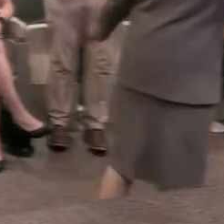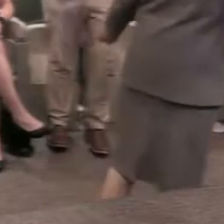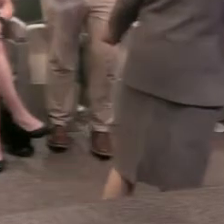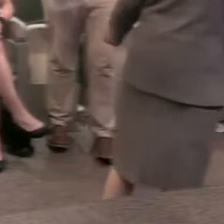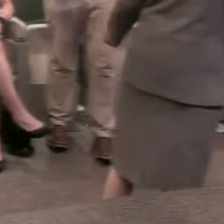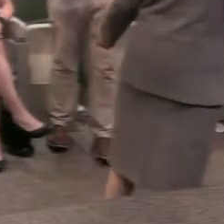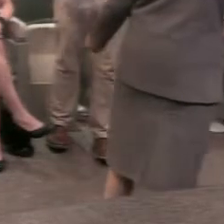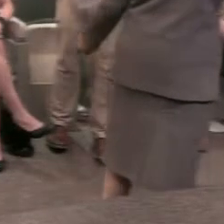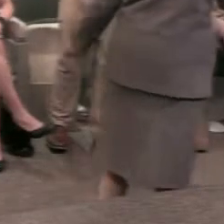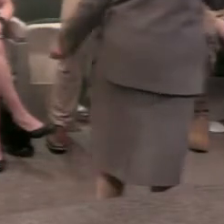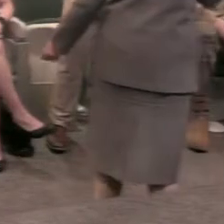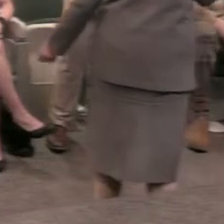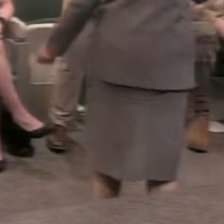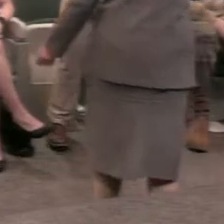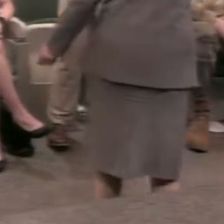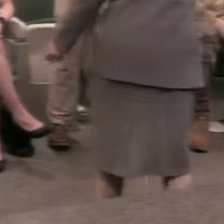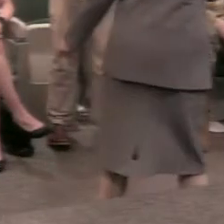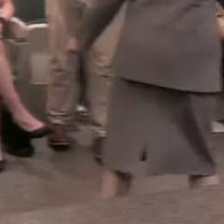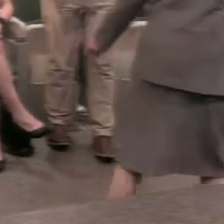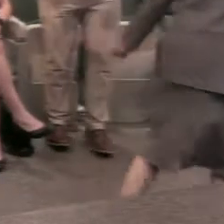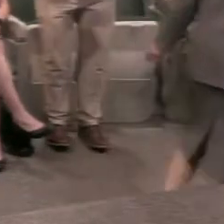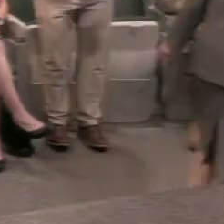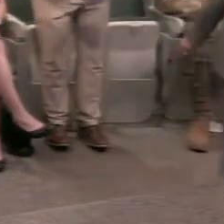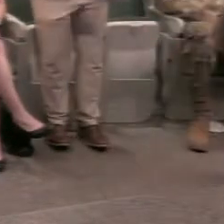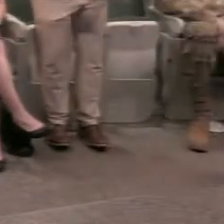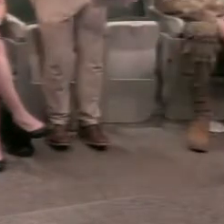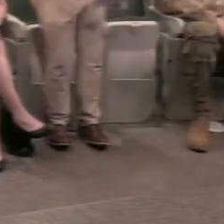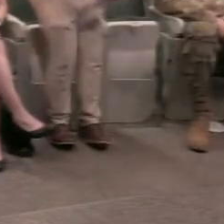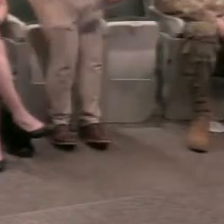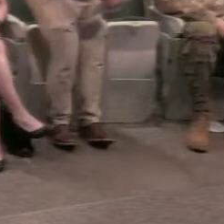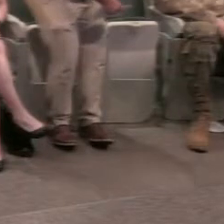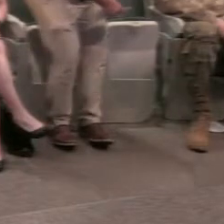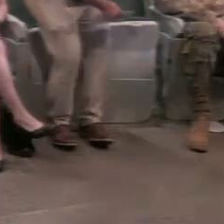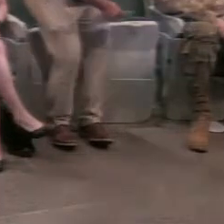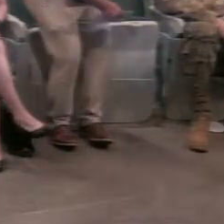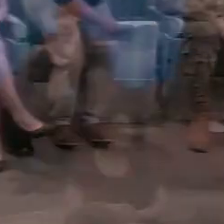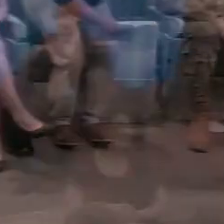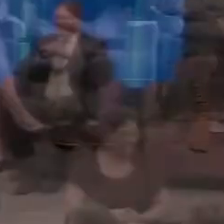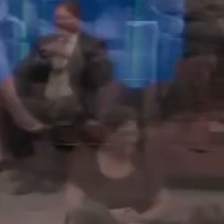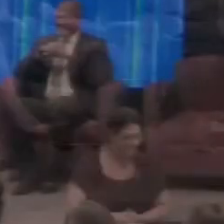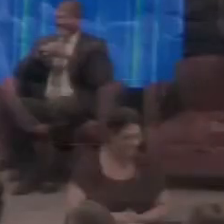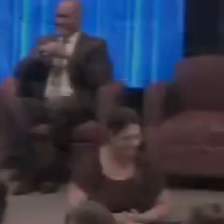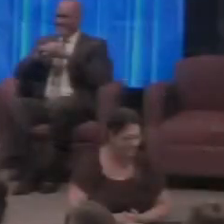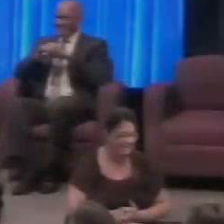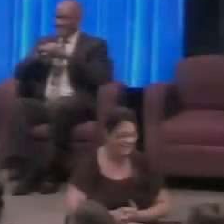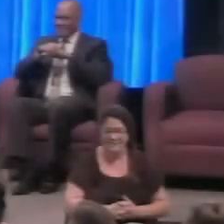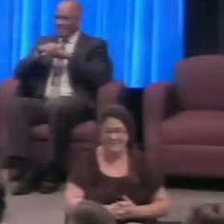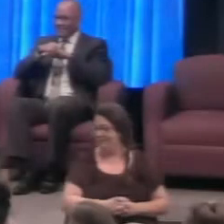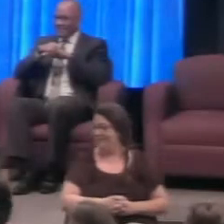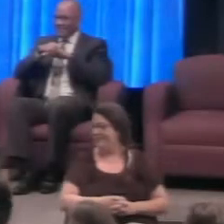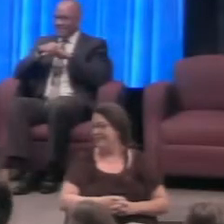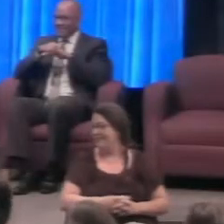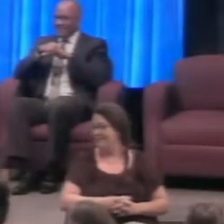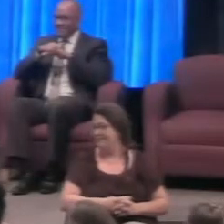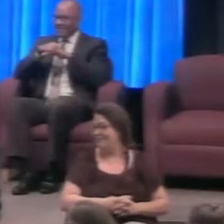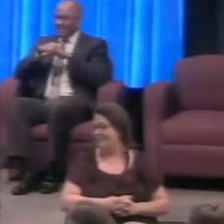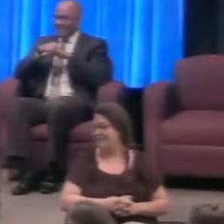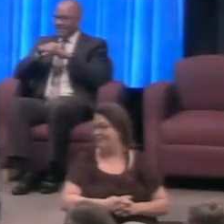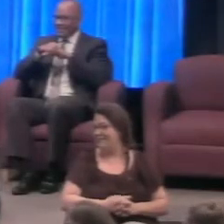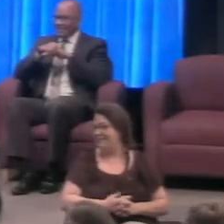I thought maybe you wouldn't care for the flowers, but they're new homeowners, so I think you can use something there.